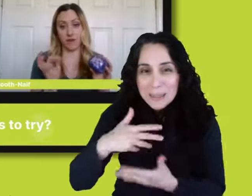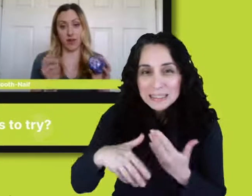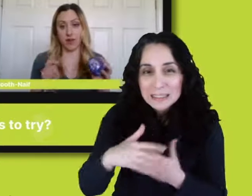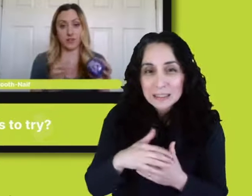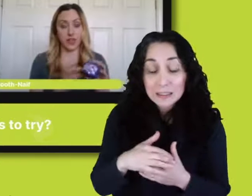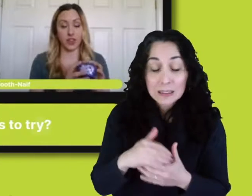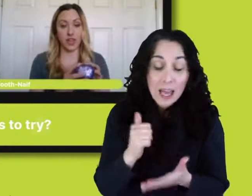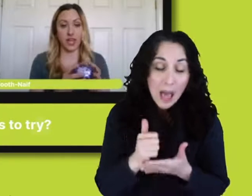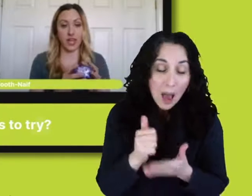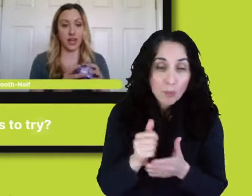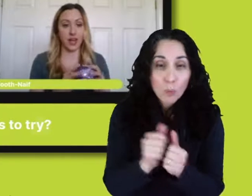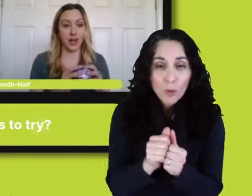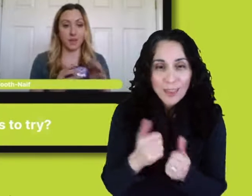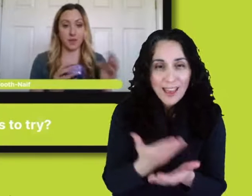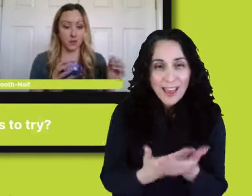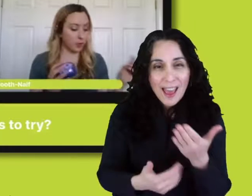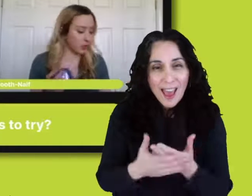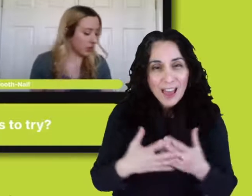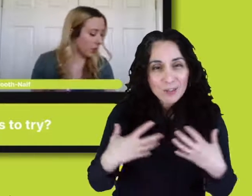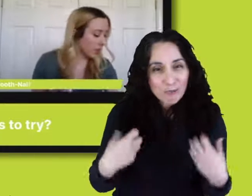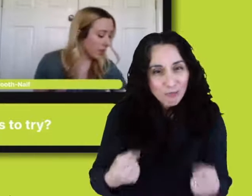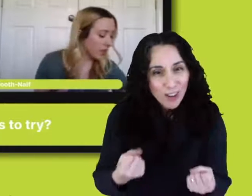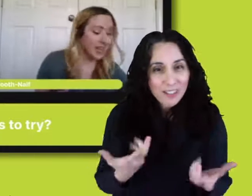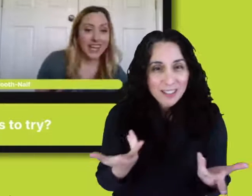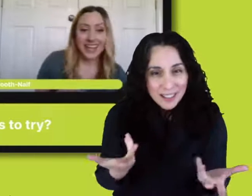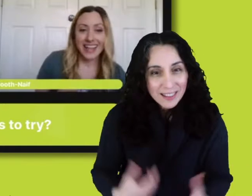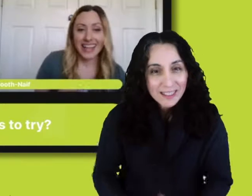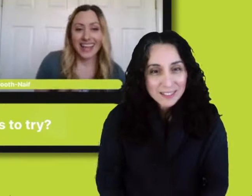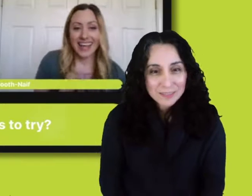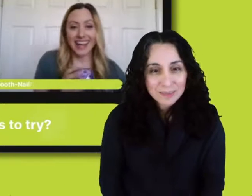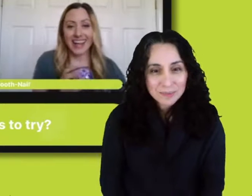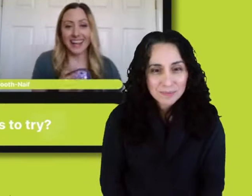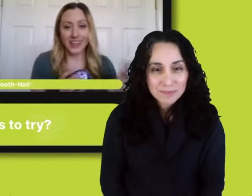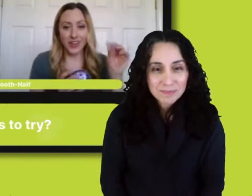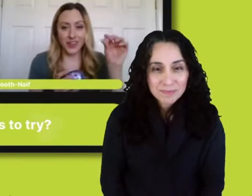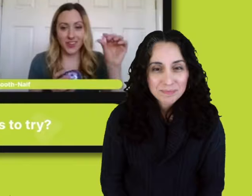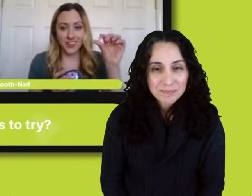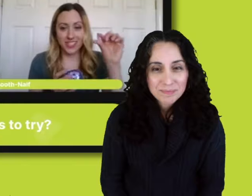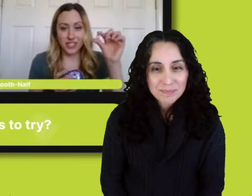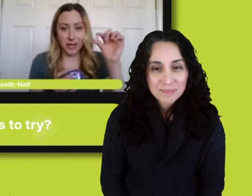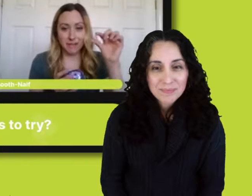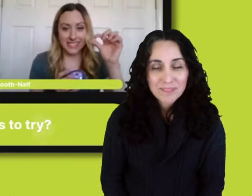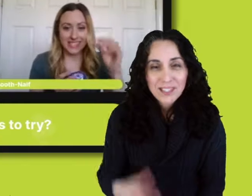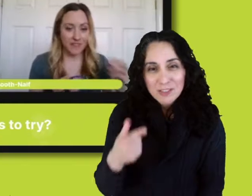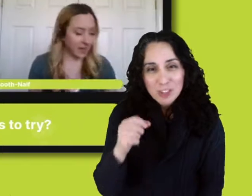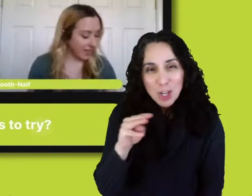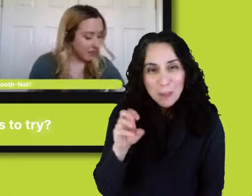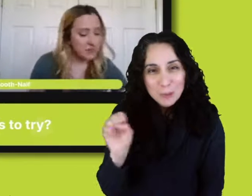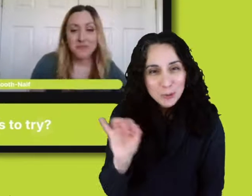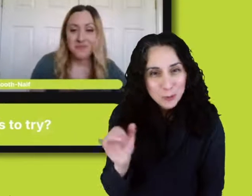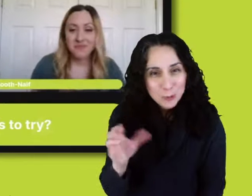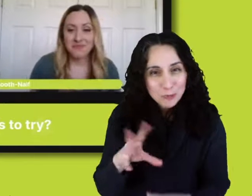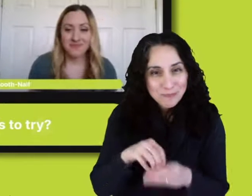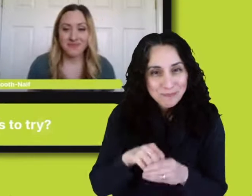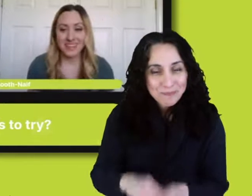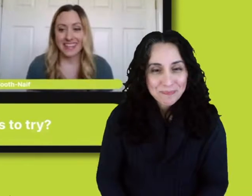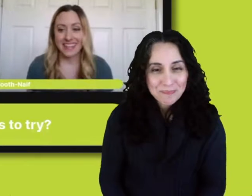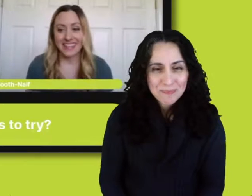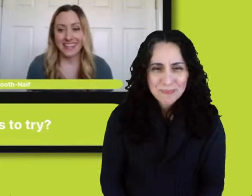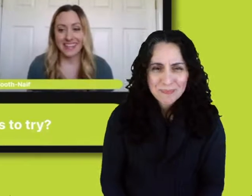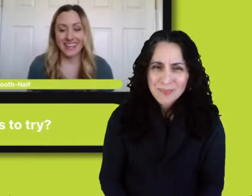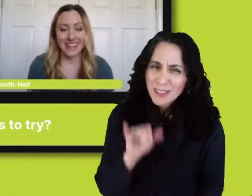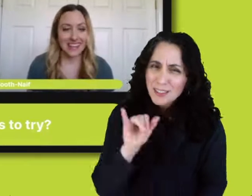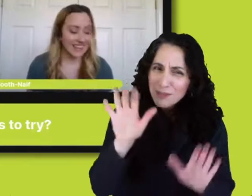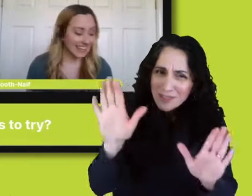is great for hand strengthening. You can put and actually gems and stuff in it. Yeah, those